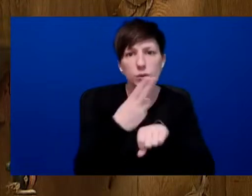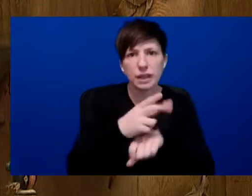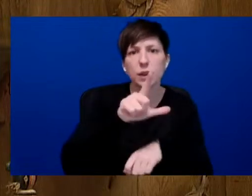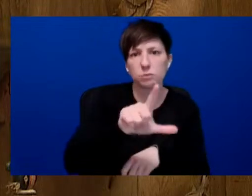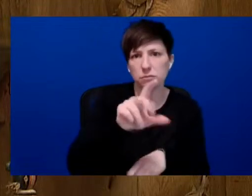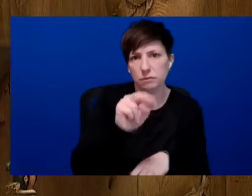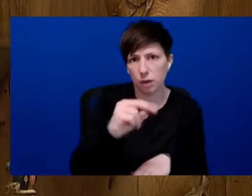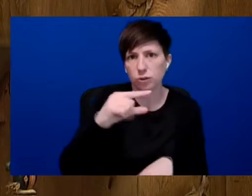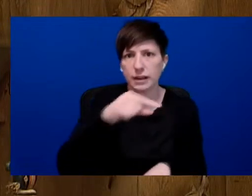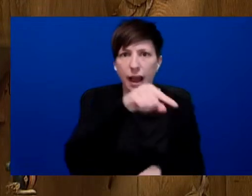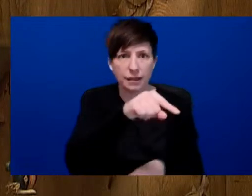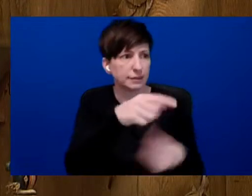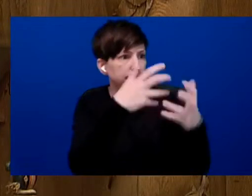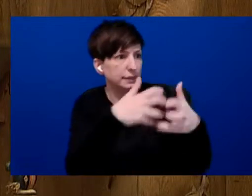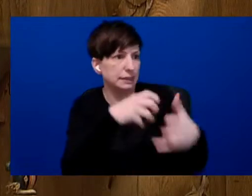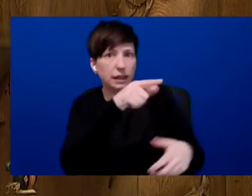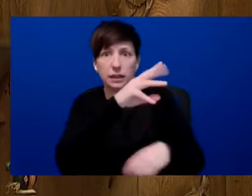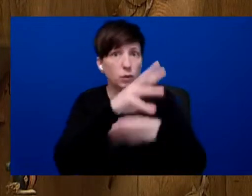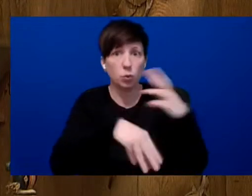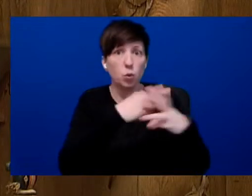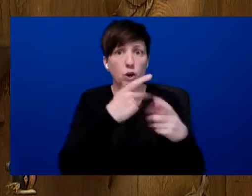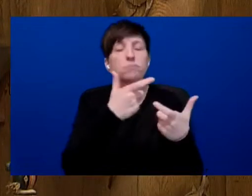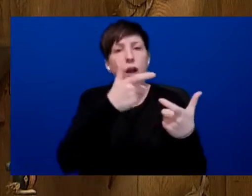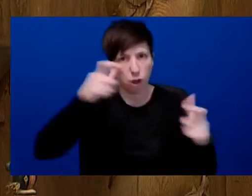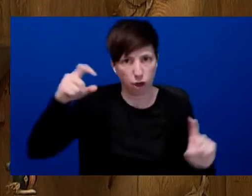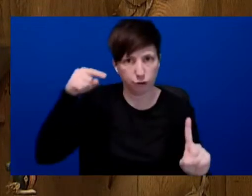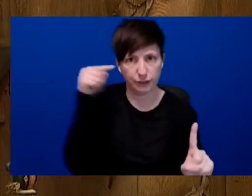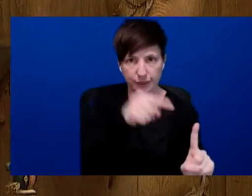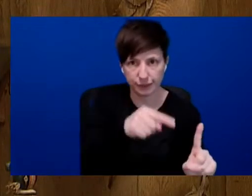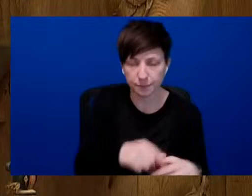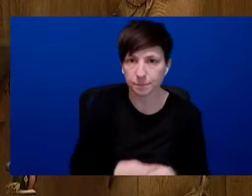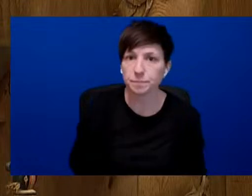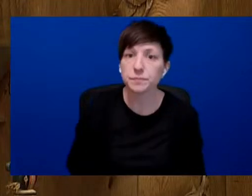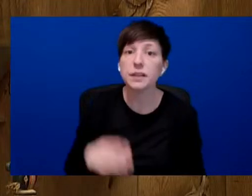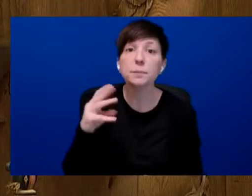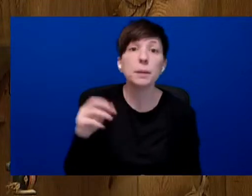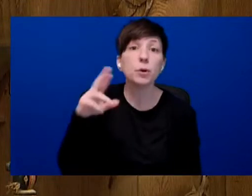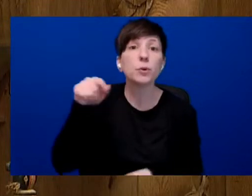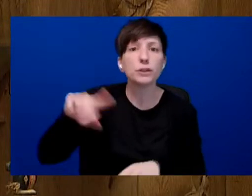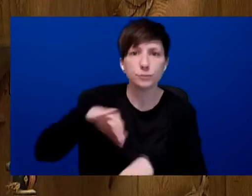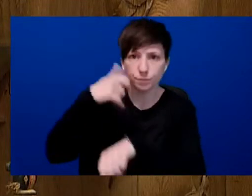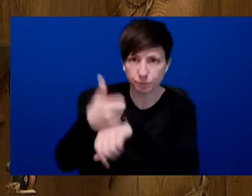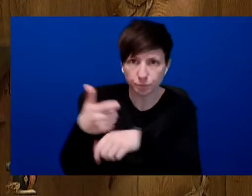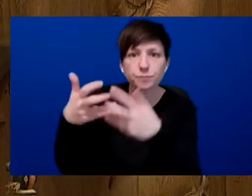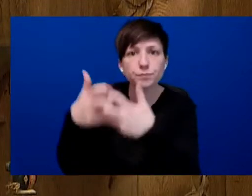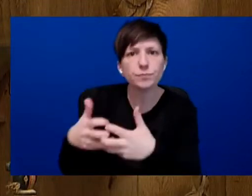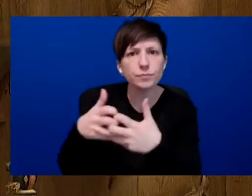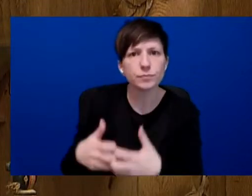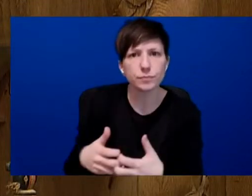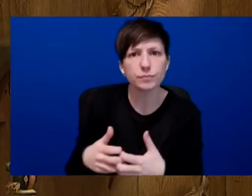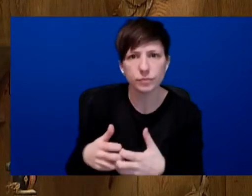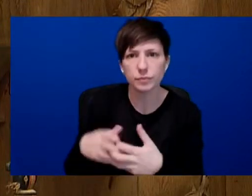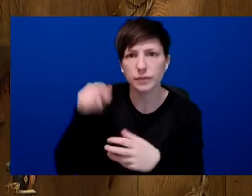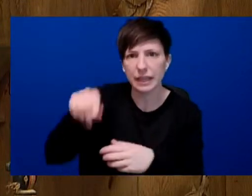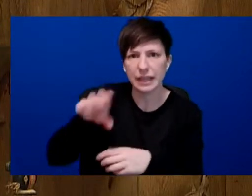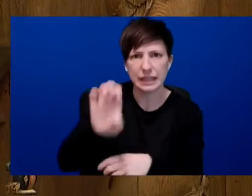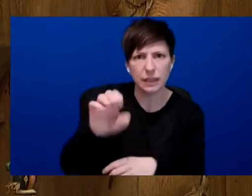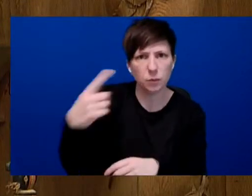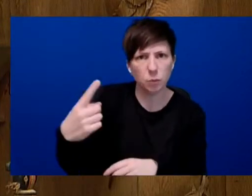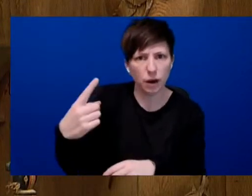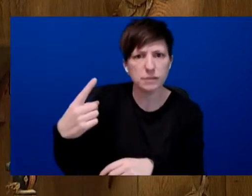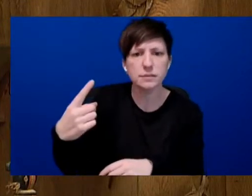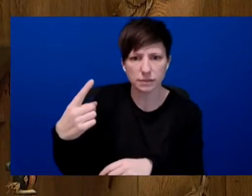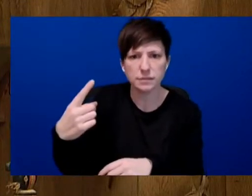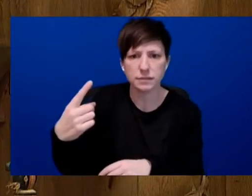in the world. In Maple Ridge, the new E1 Moly facility will create hundreds of good